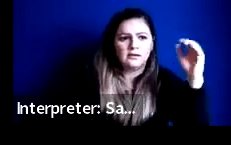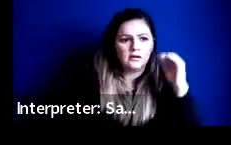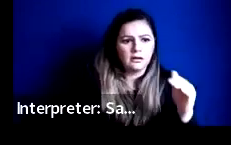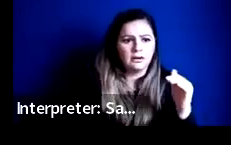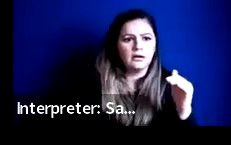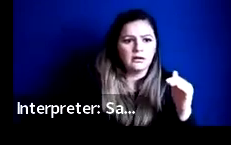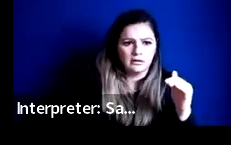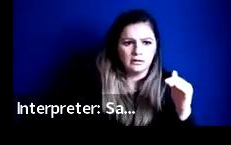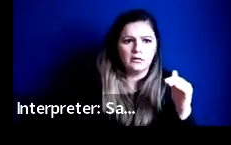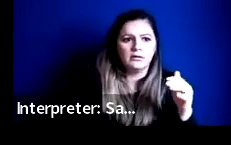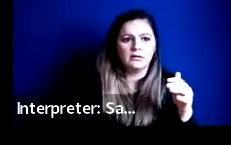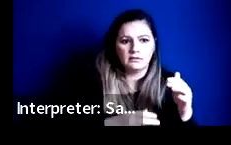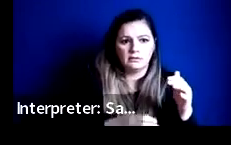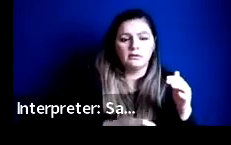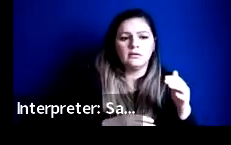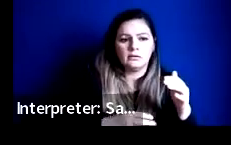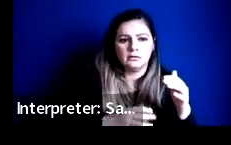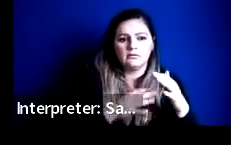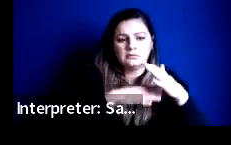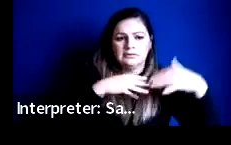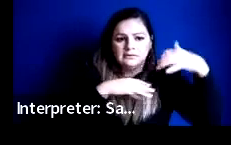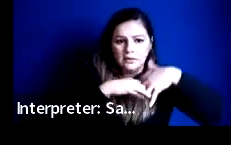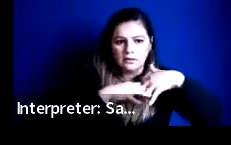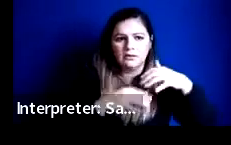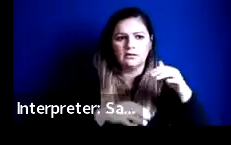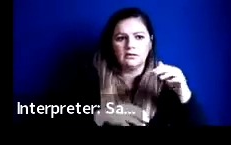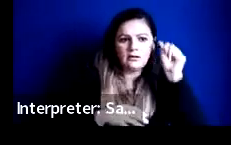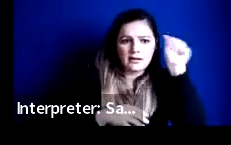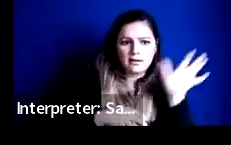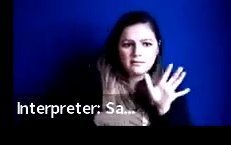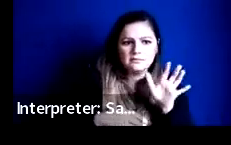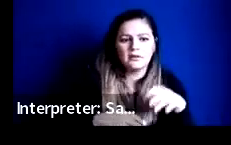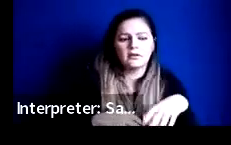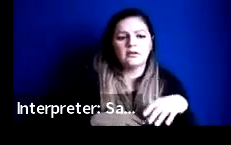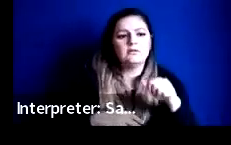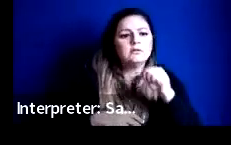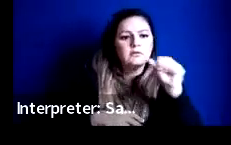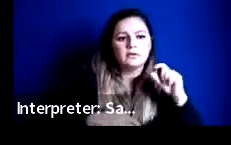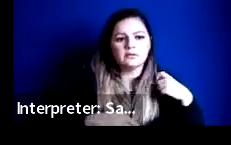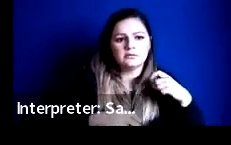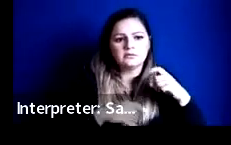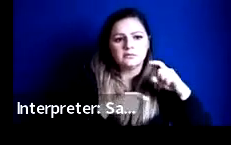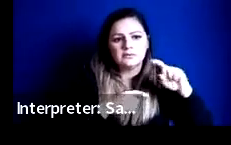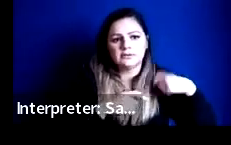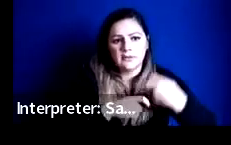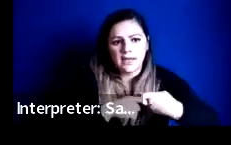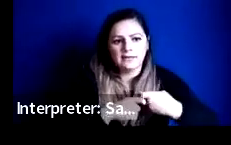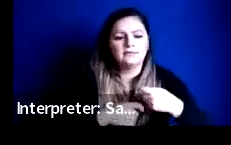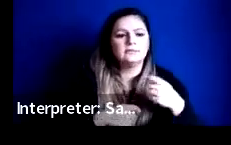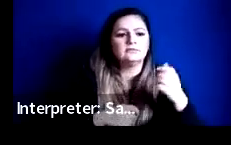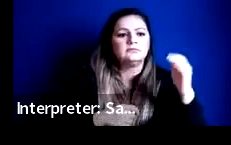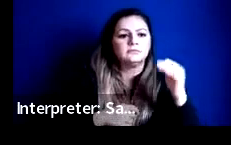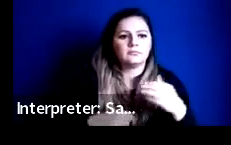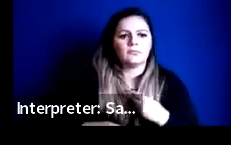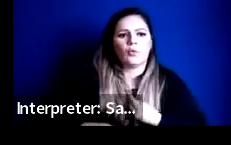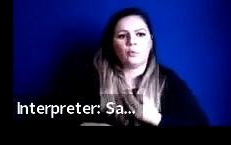white population thereafter, Hispanic, and then Asian and Pacific Islanders, kind of at the lower end of